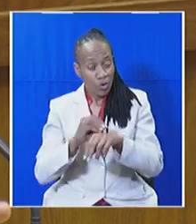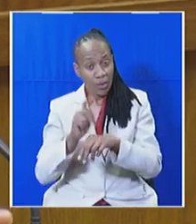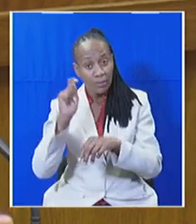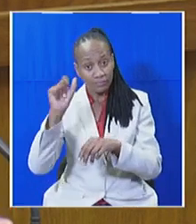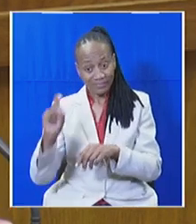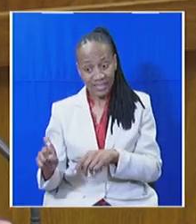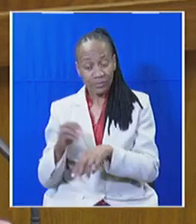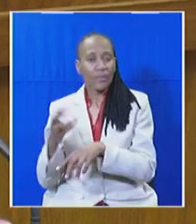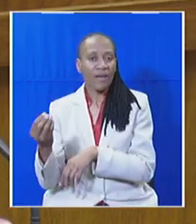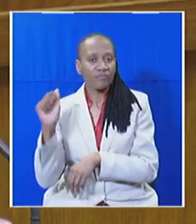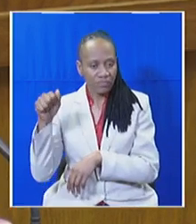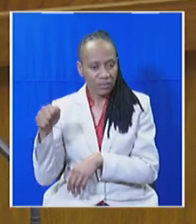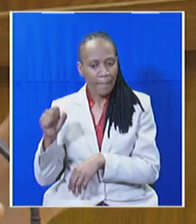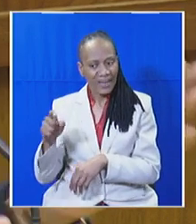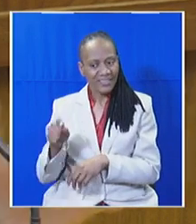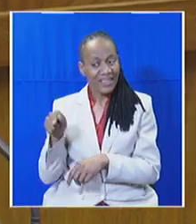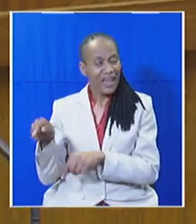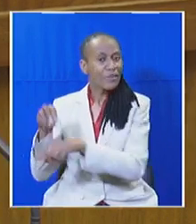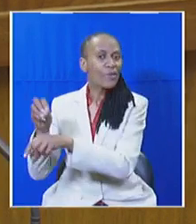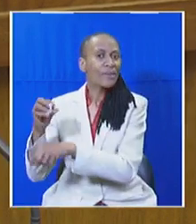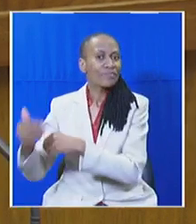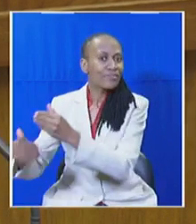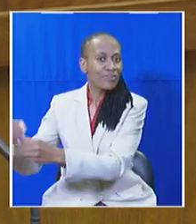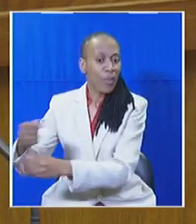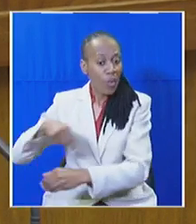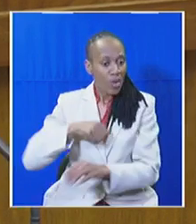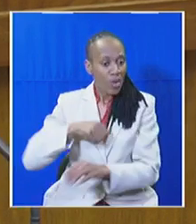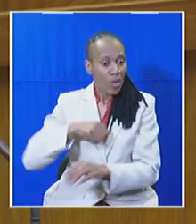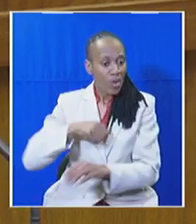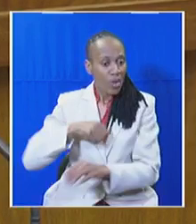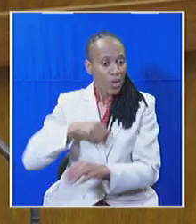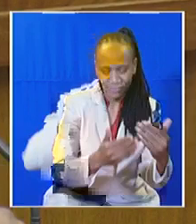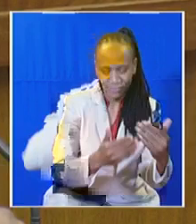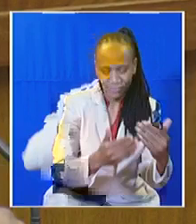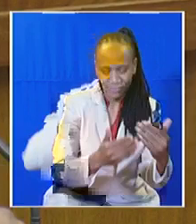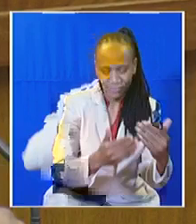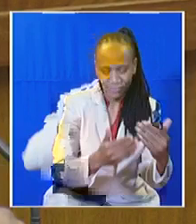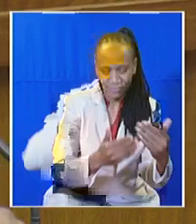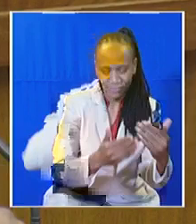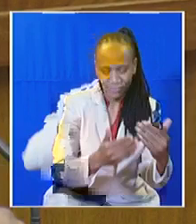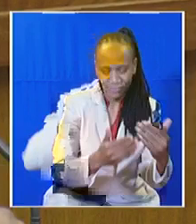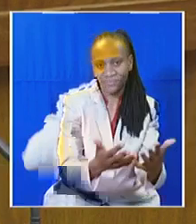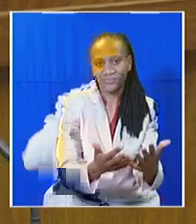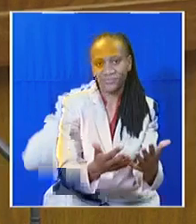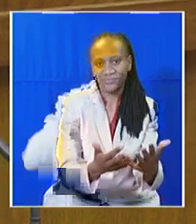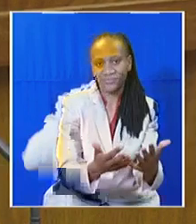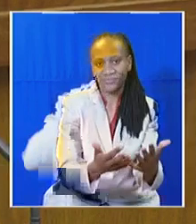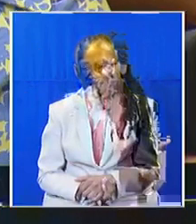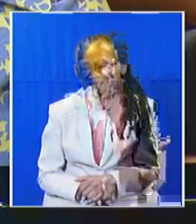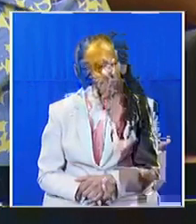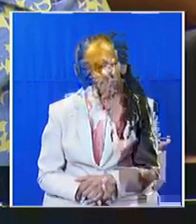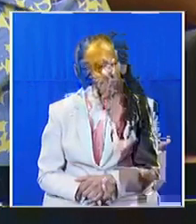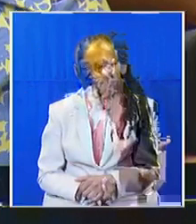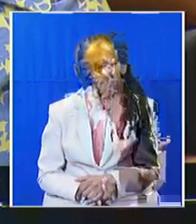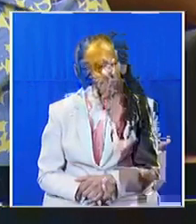stop moving forward whilst we are solving that particular. Thank you, Madam Speaker.